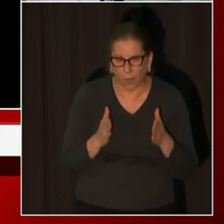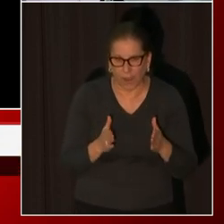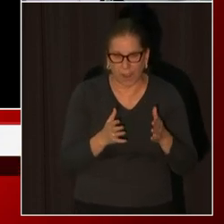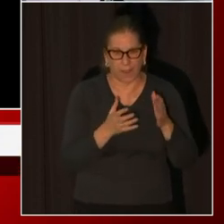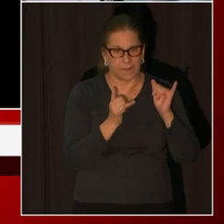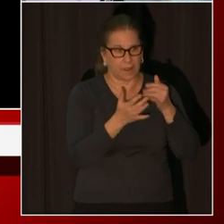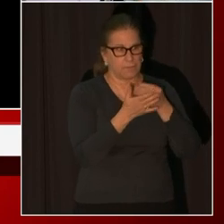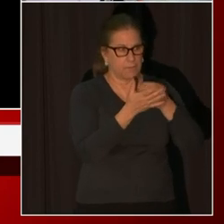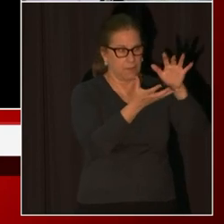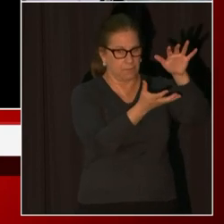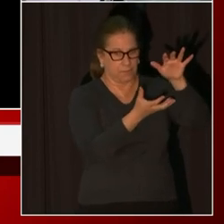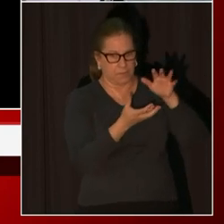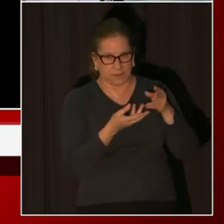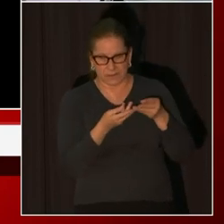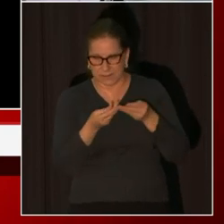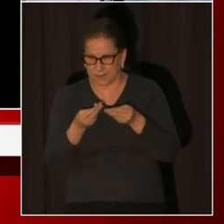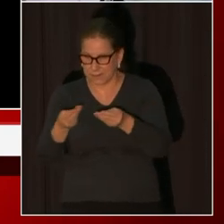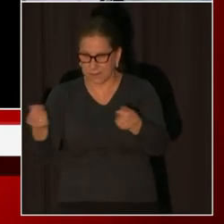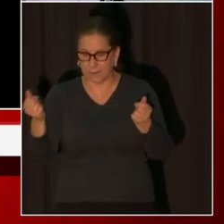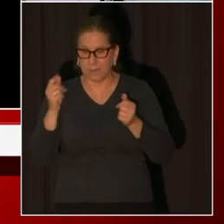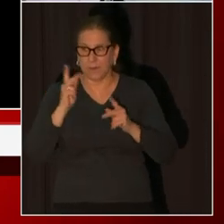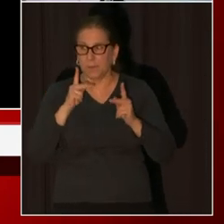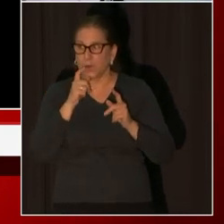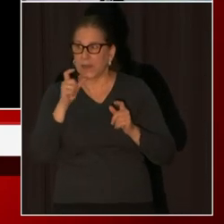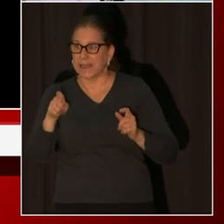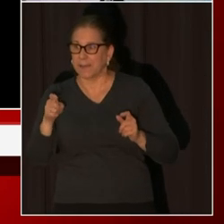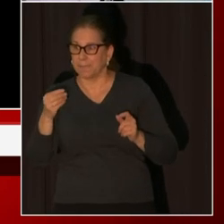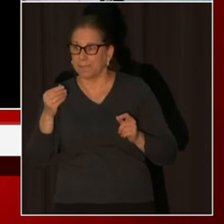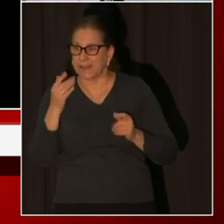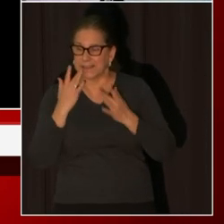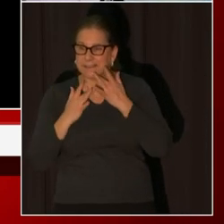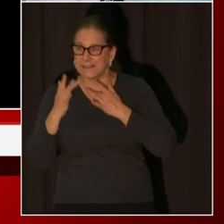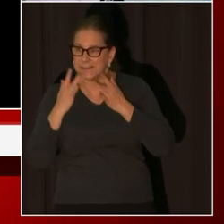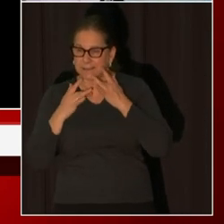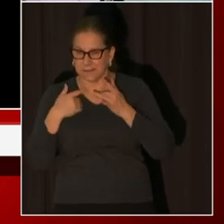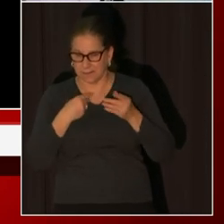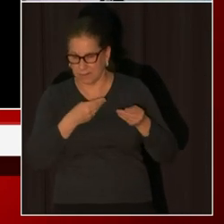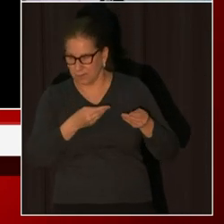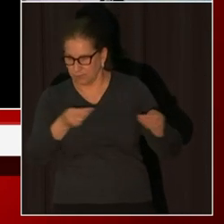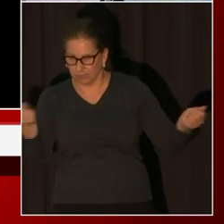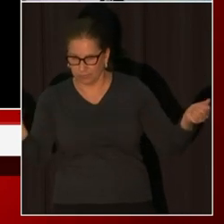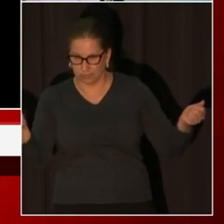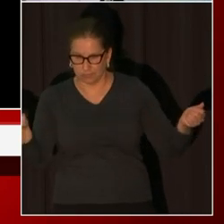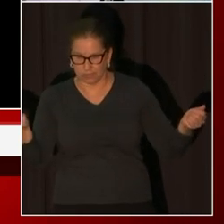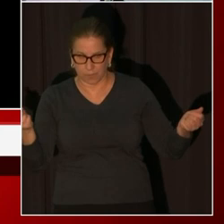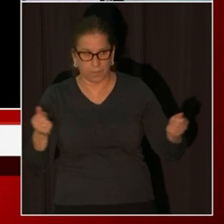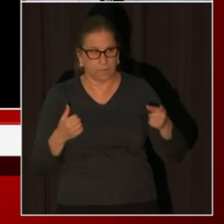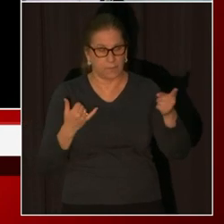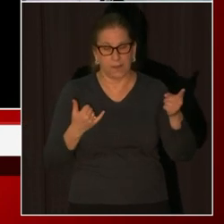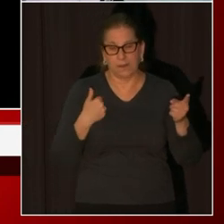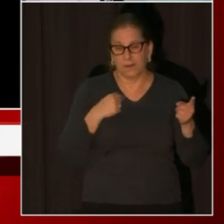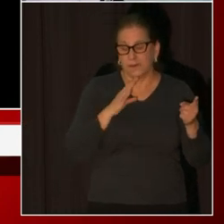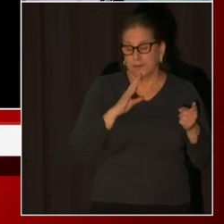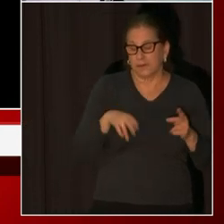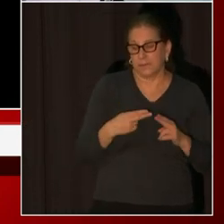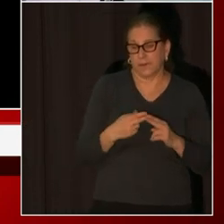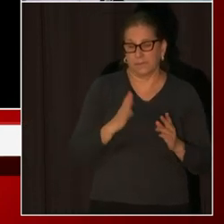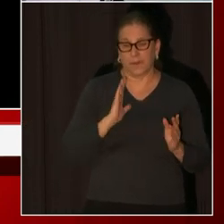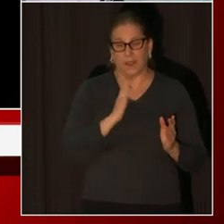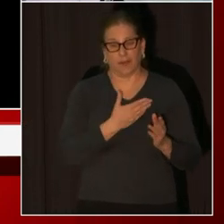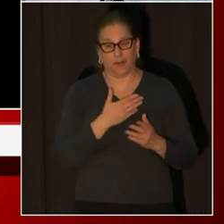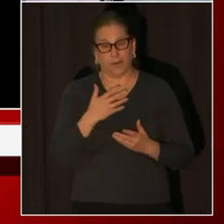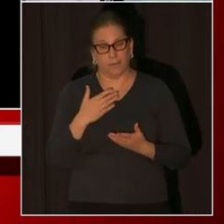district. When we think about our budget process, and many of you who've been around us for a while have seen this